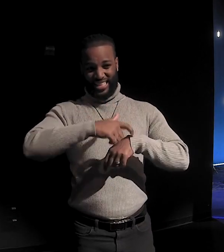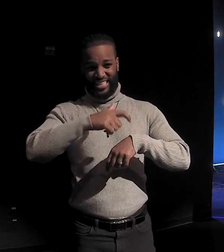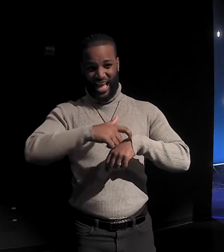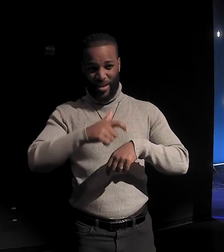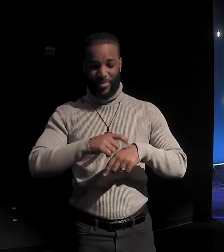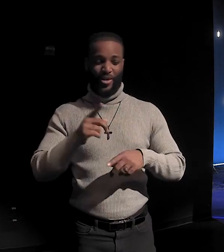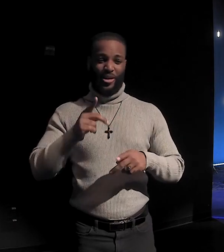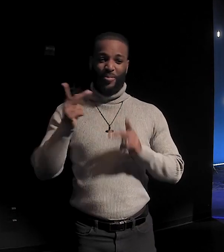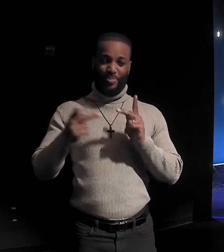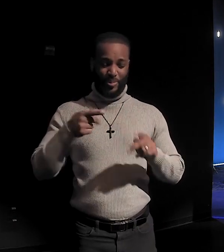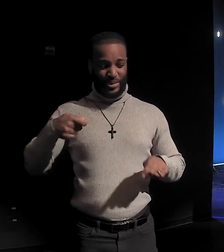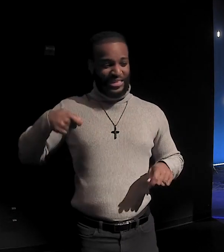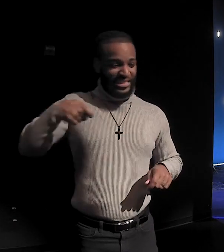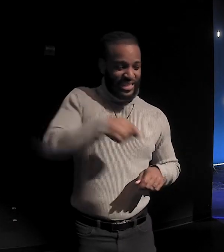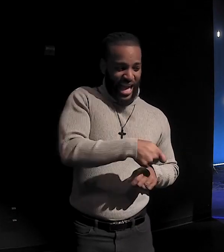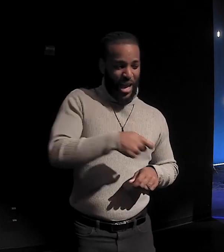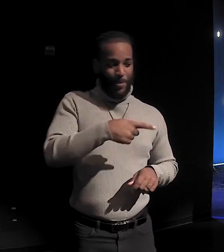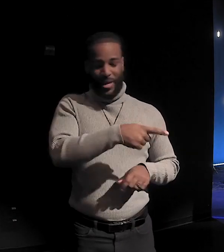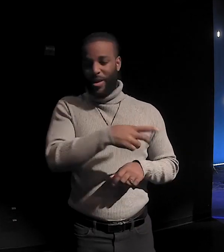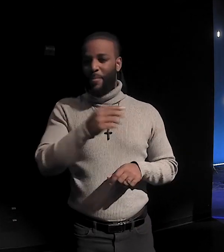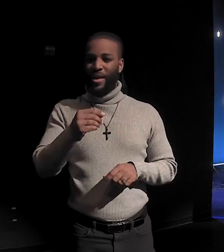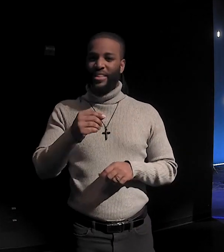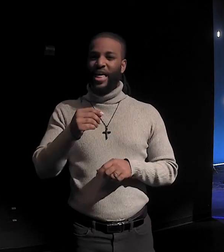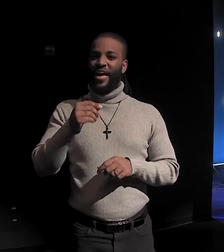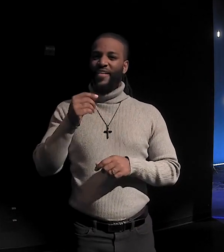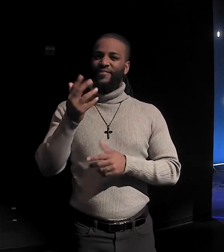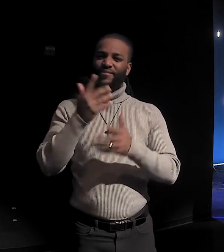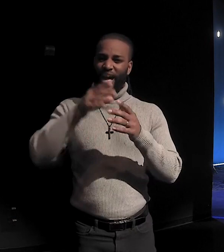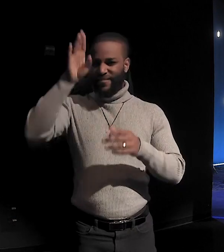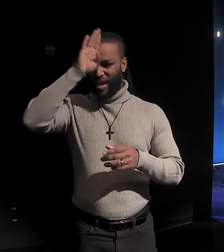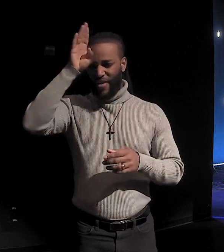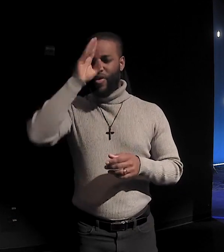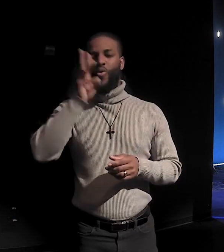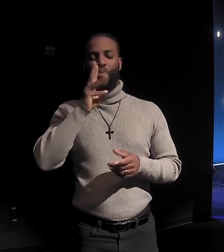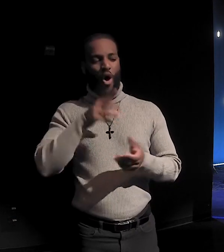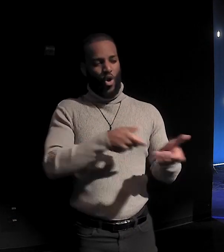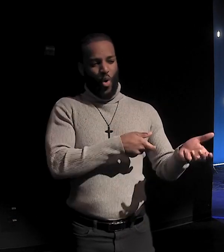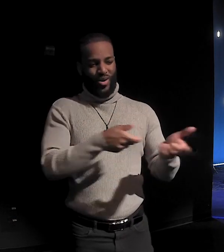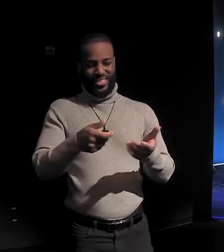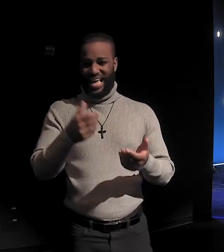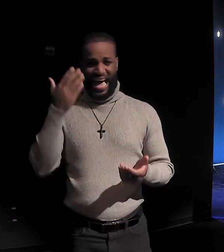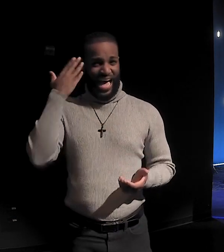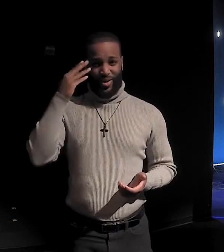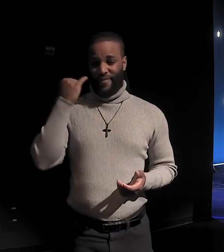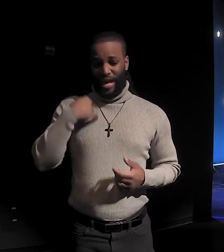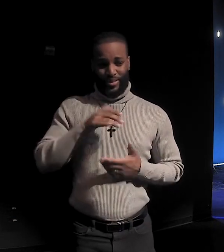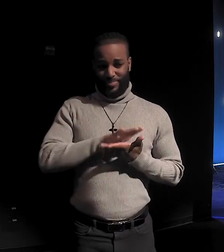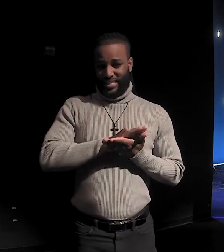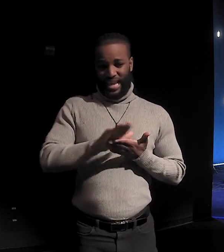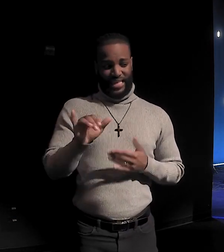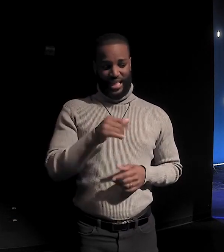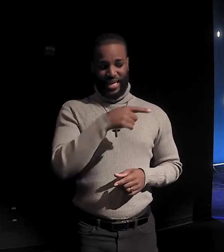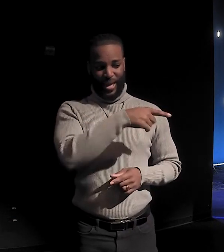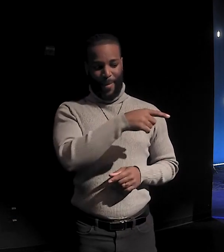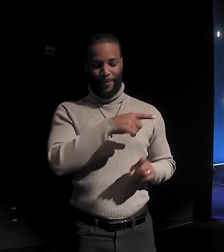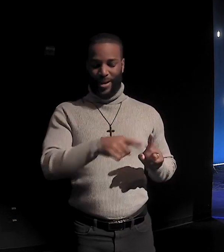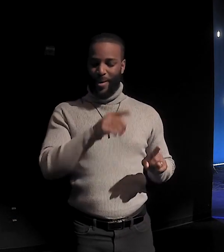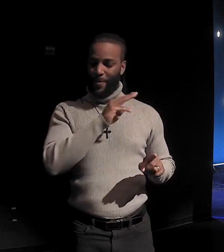by dogs and blown over by fire hoses, I don't know that I would talk with that kind of grace. But he had